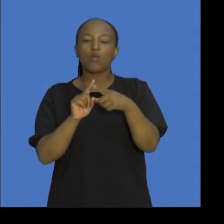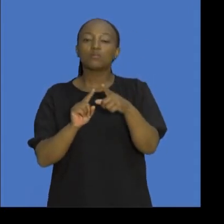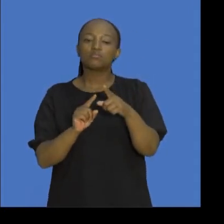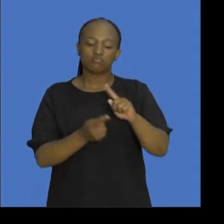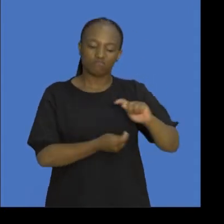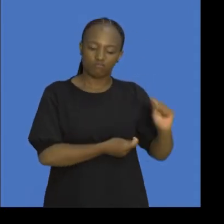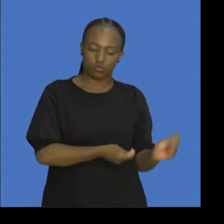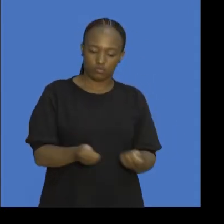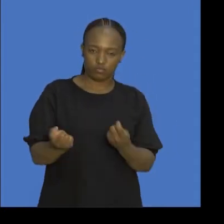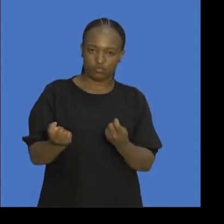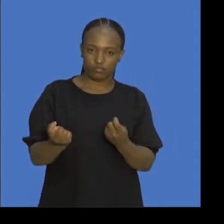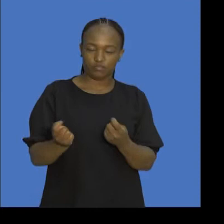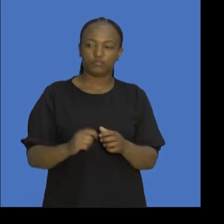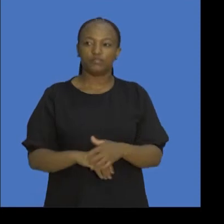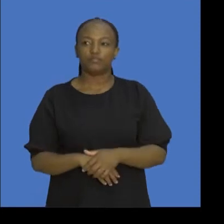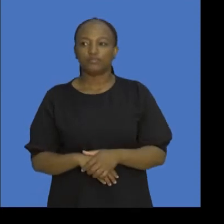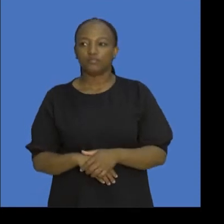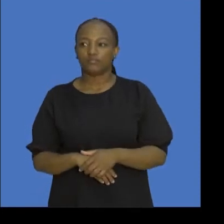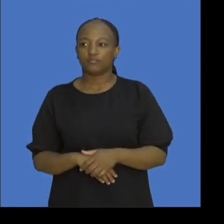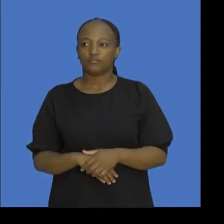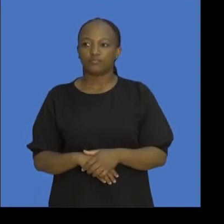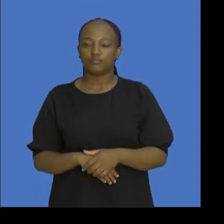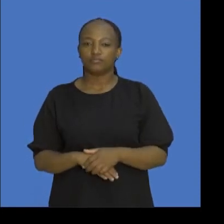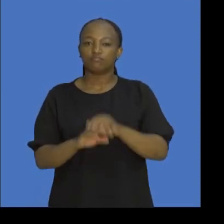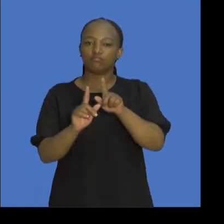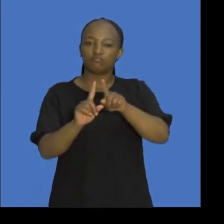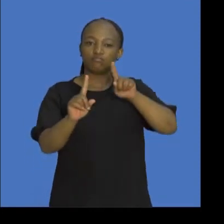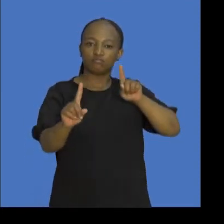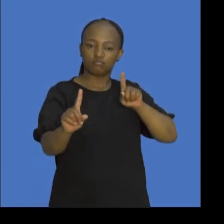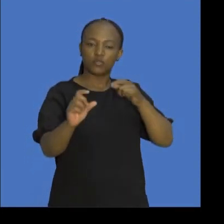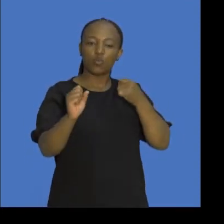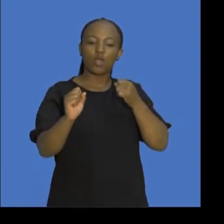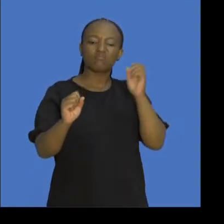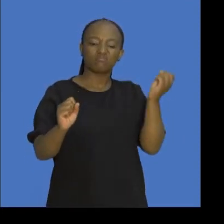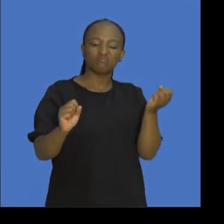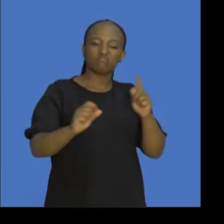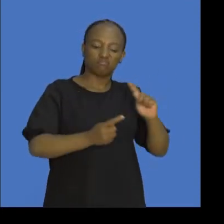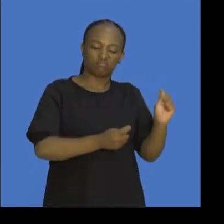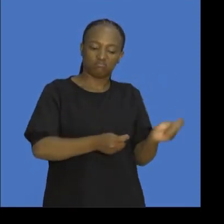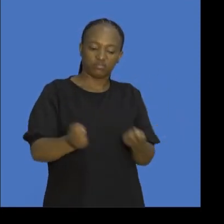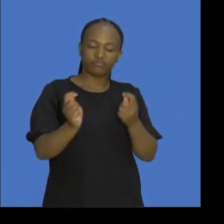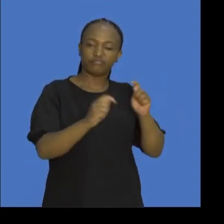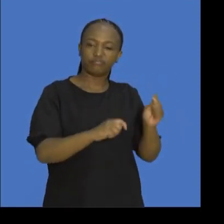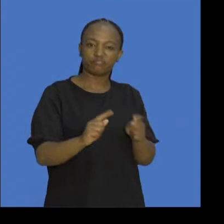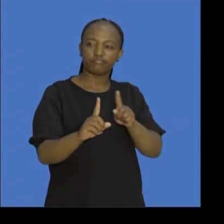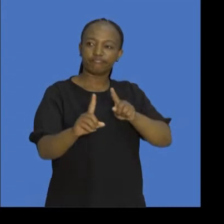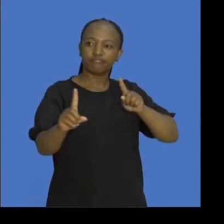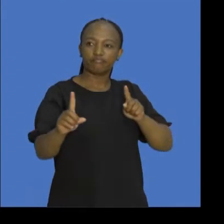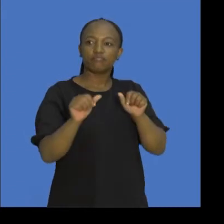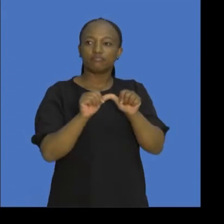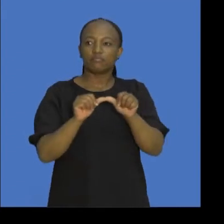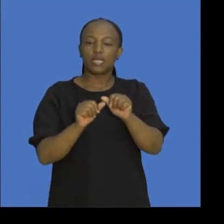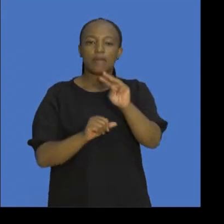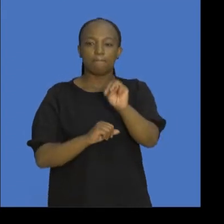Golf. The recorded distance of his drive measured in